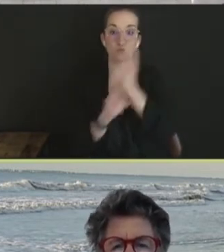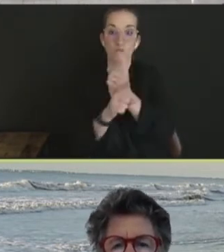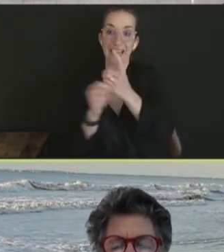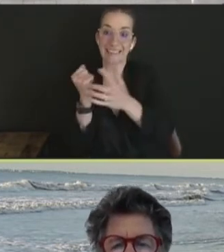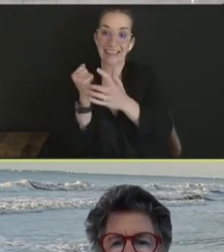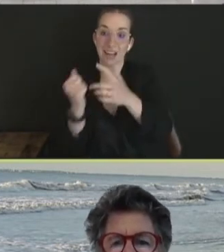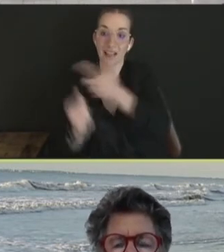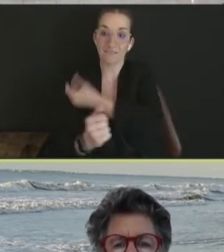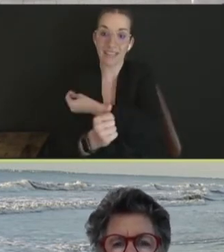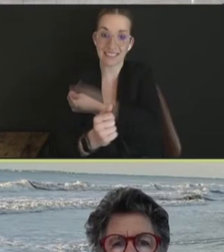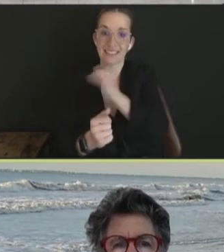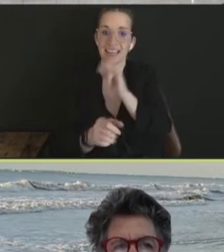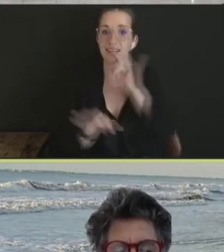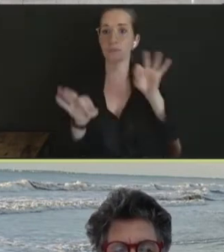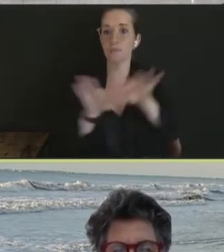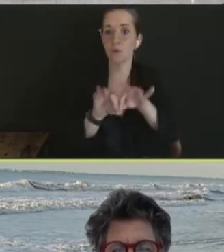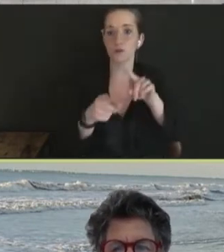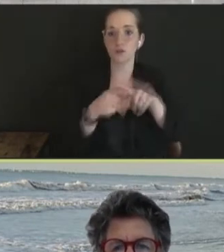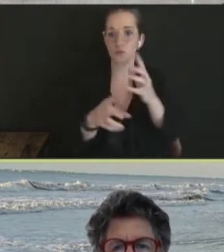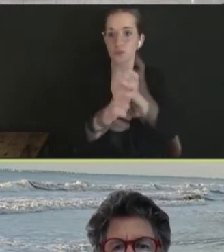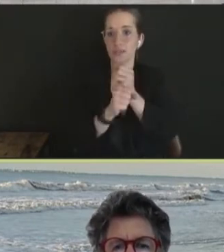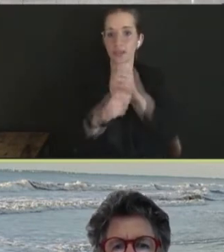prototypic targets. Next slide.